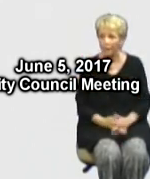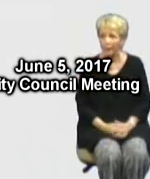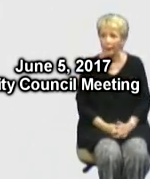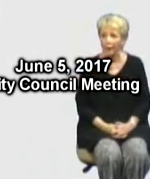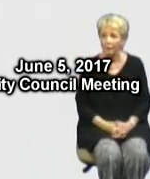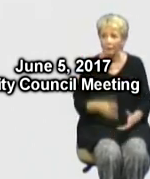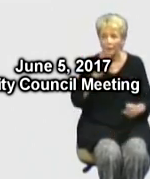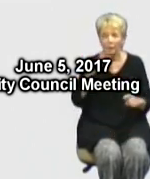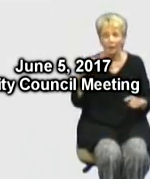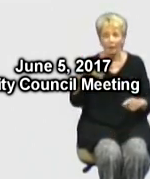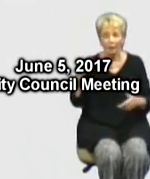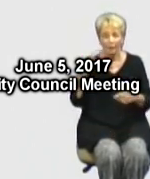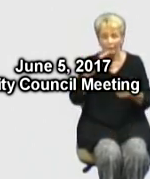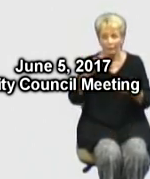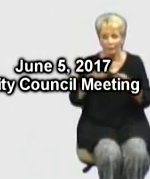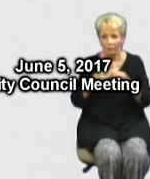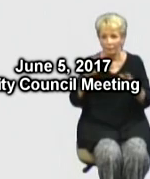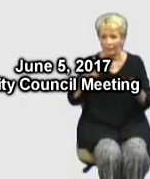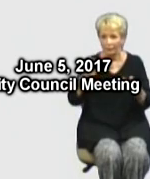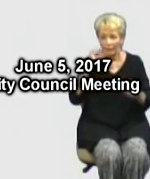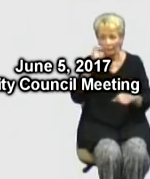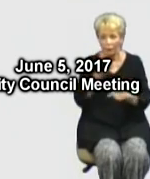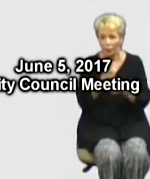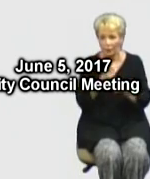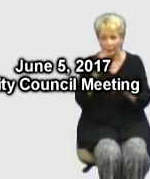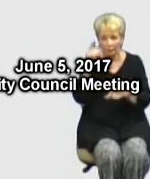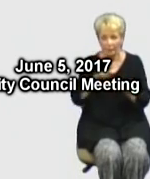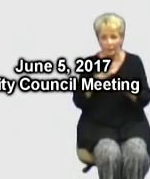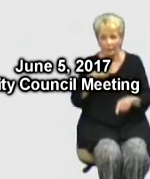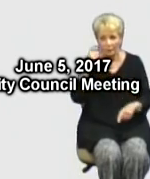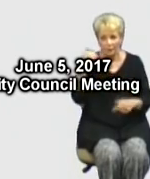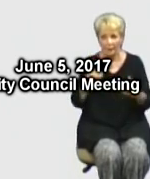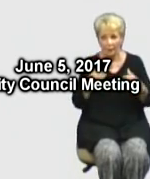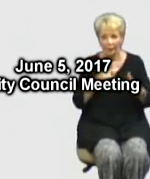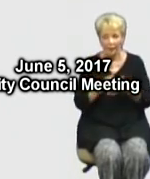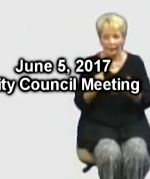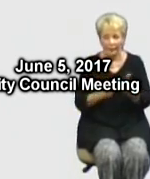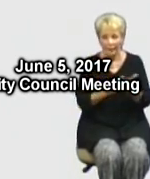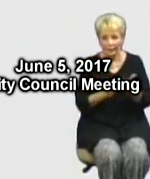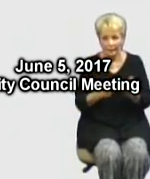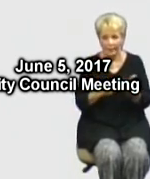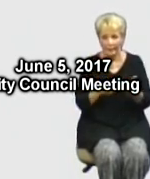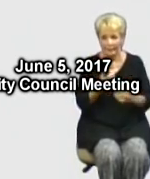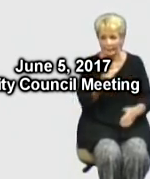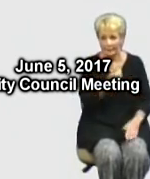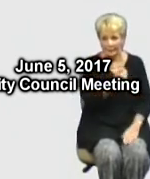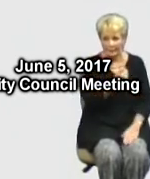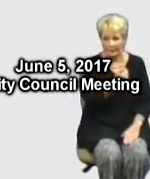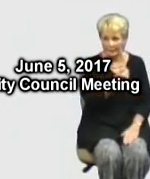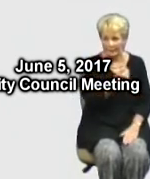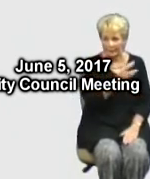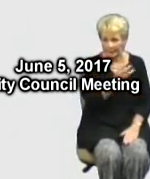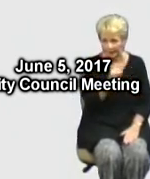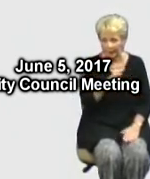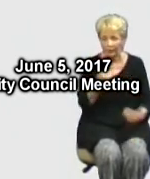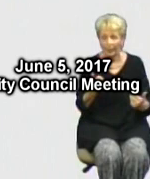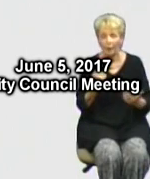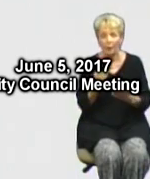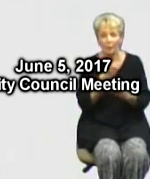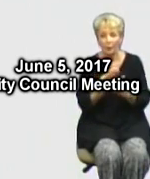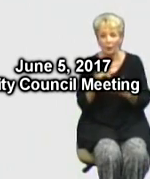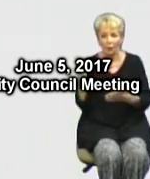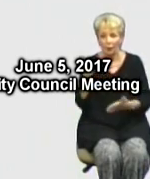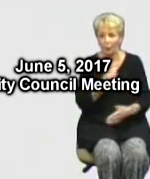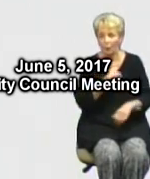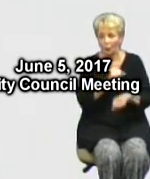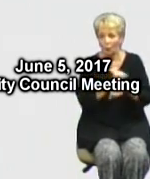They roll around faster and faster every year. It seems like I just had this discussion for 16-17. So our current budget that we're